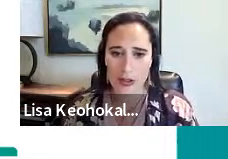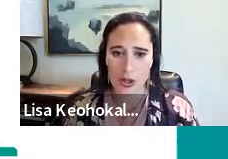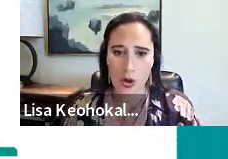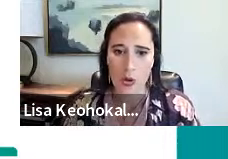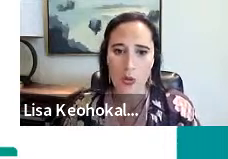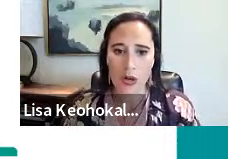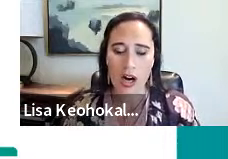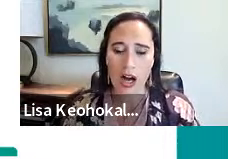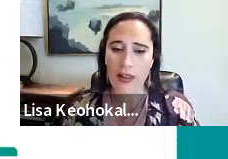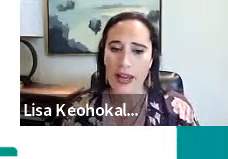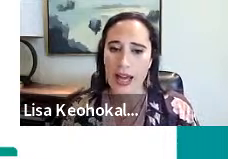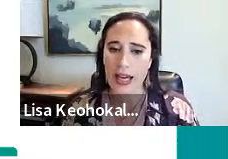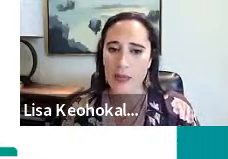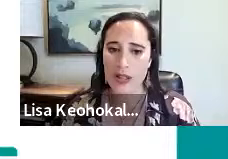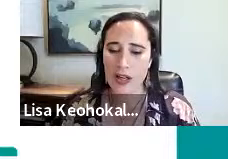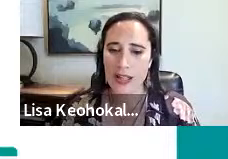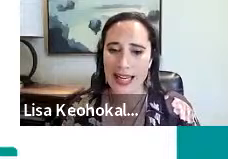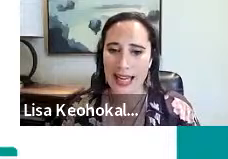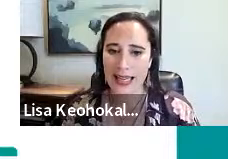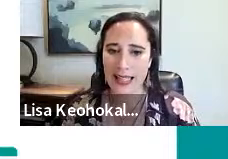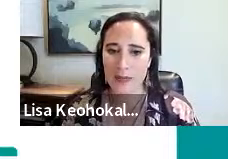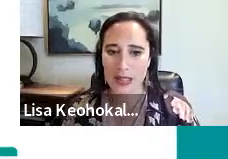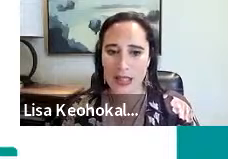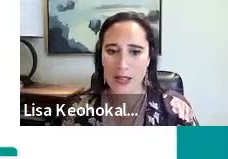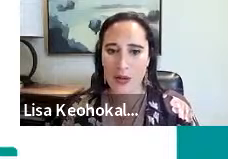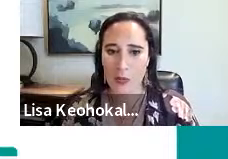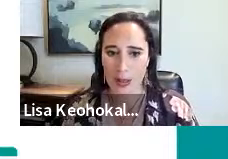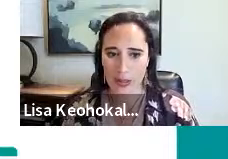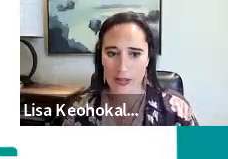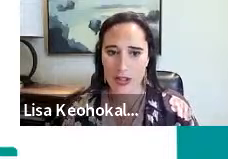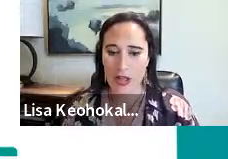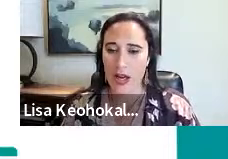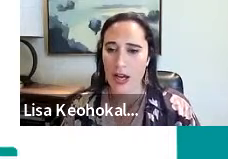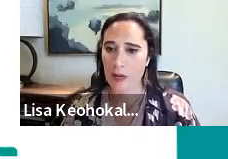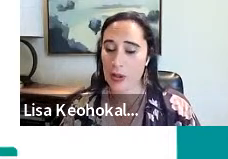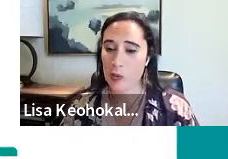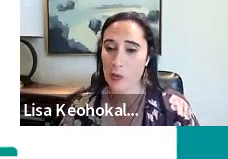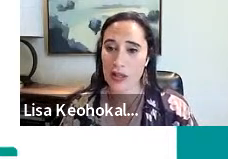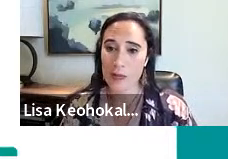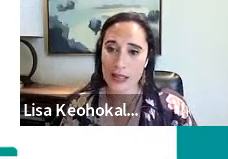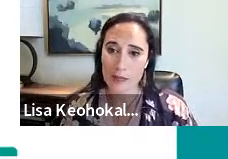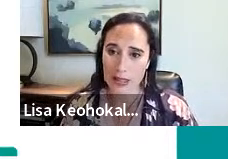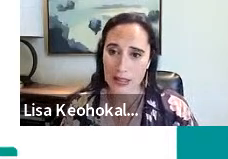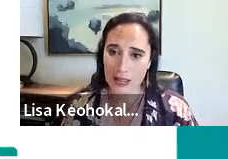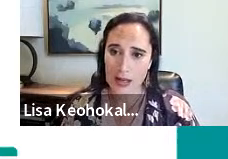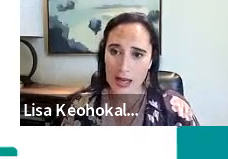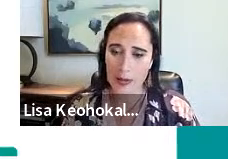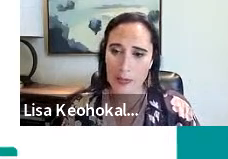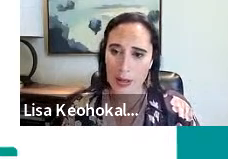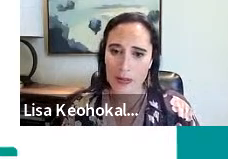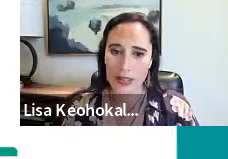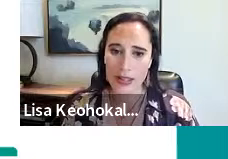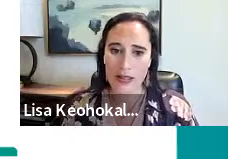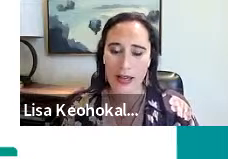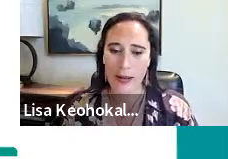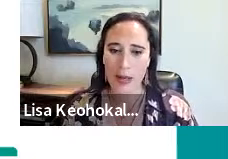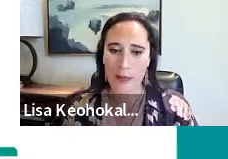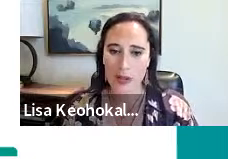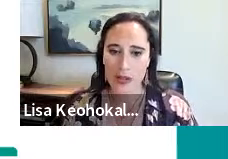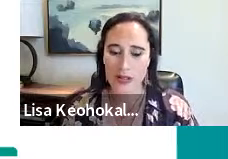meeting page or on the IBR CAG meeting webpage. We will be admitting